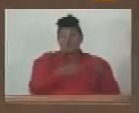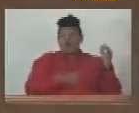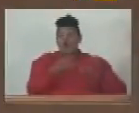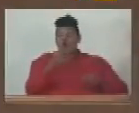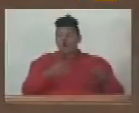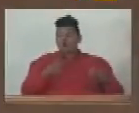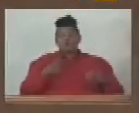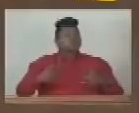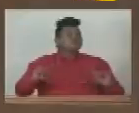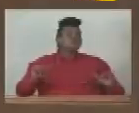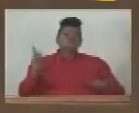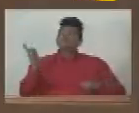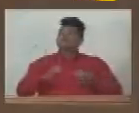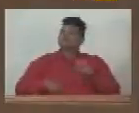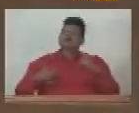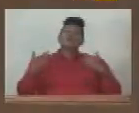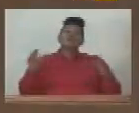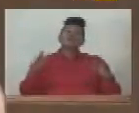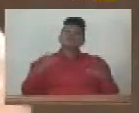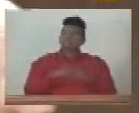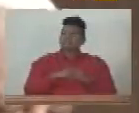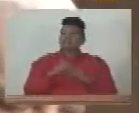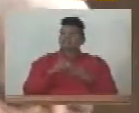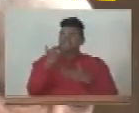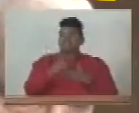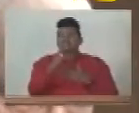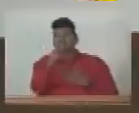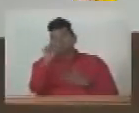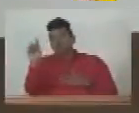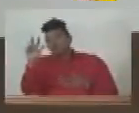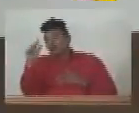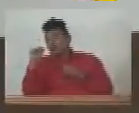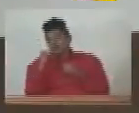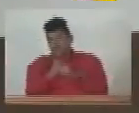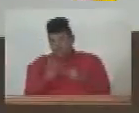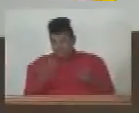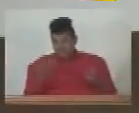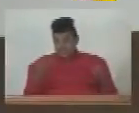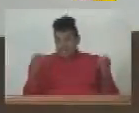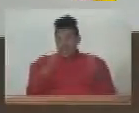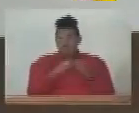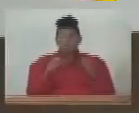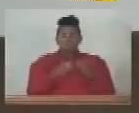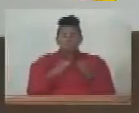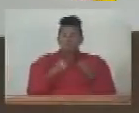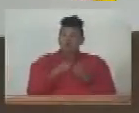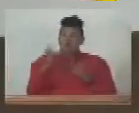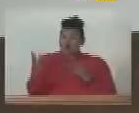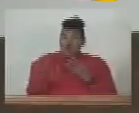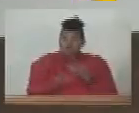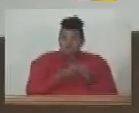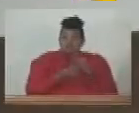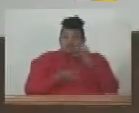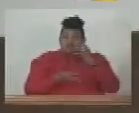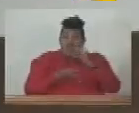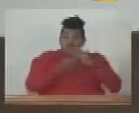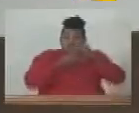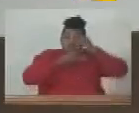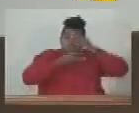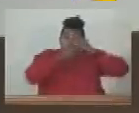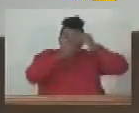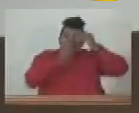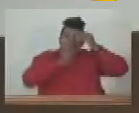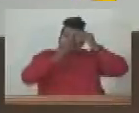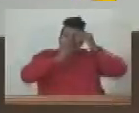would not finish them for the next 2 or 3 years. And more cases are coming on daily